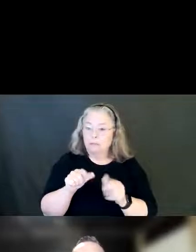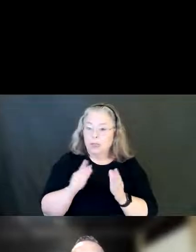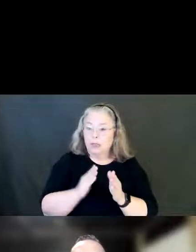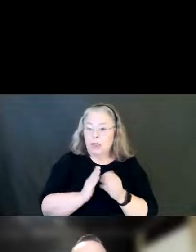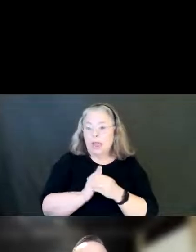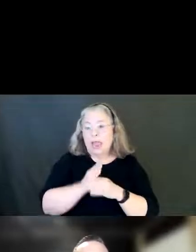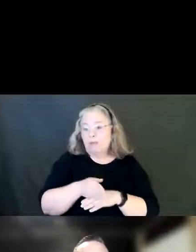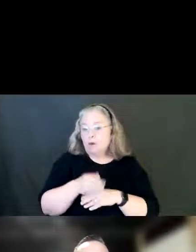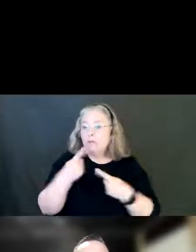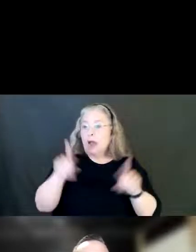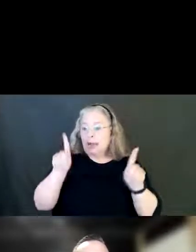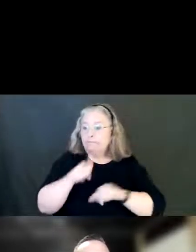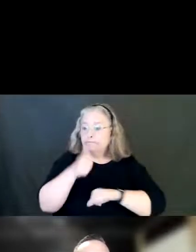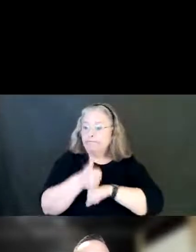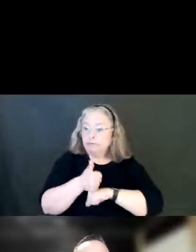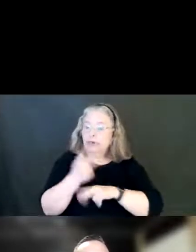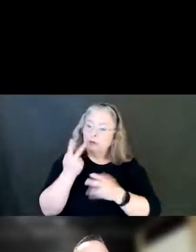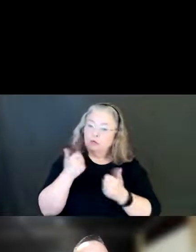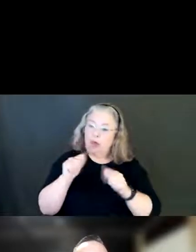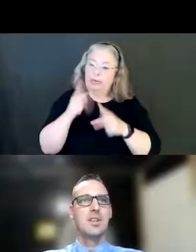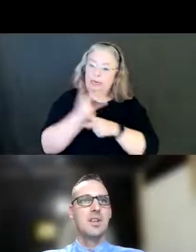our process that we have.